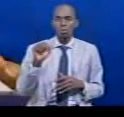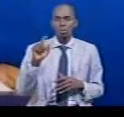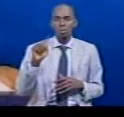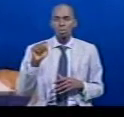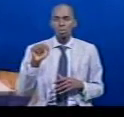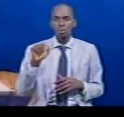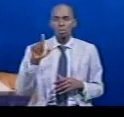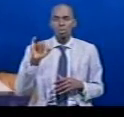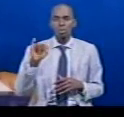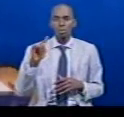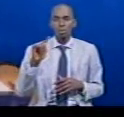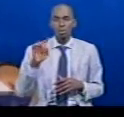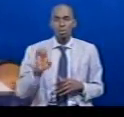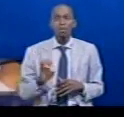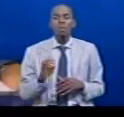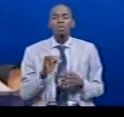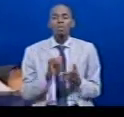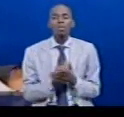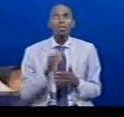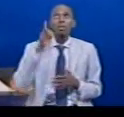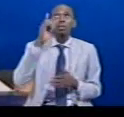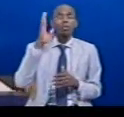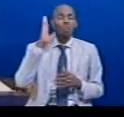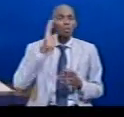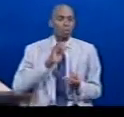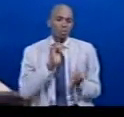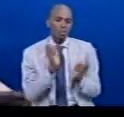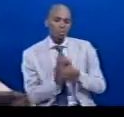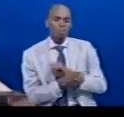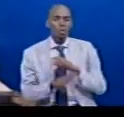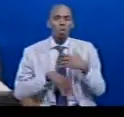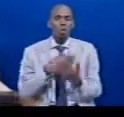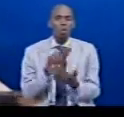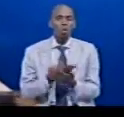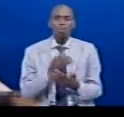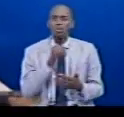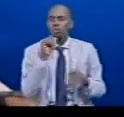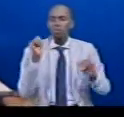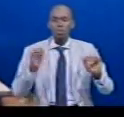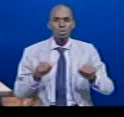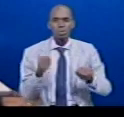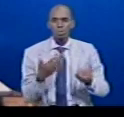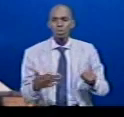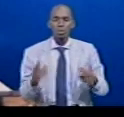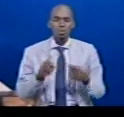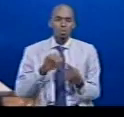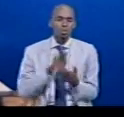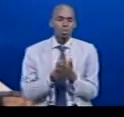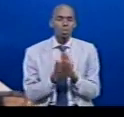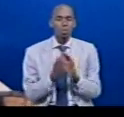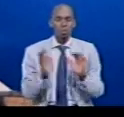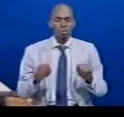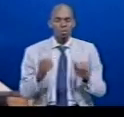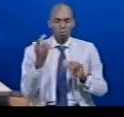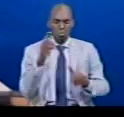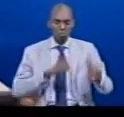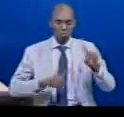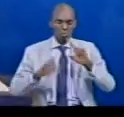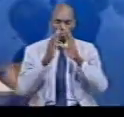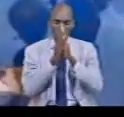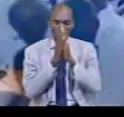all impossibilities to possibility. Open your mouth and let us pray.